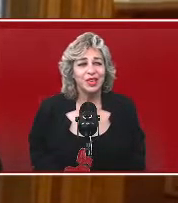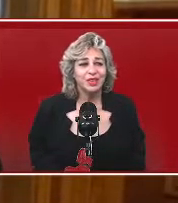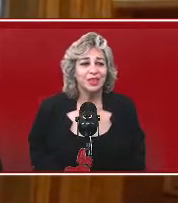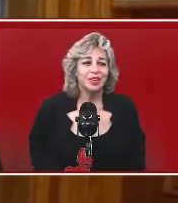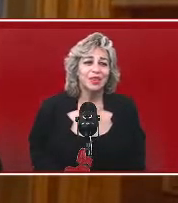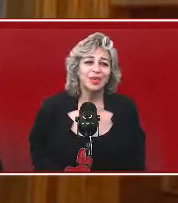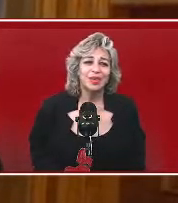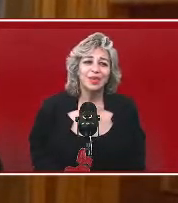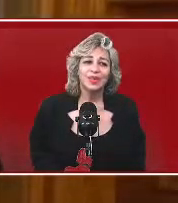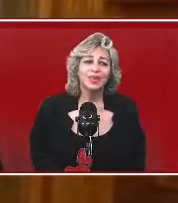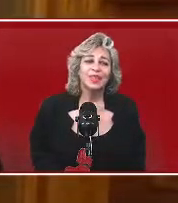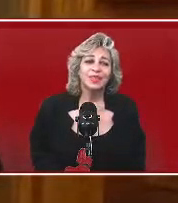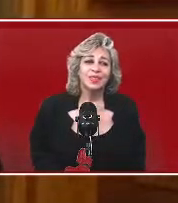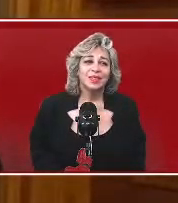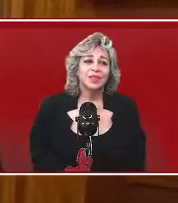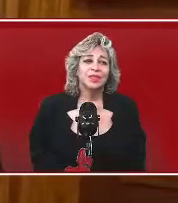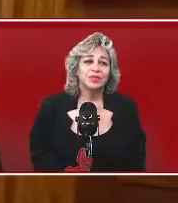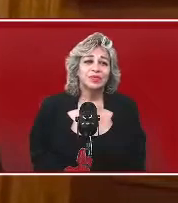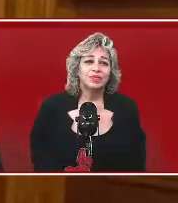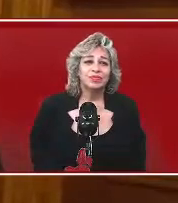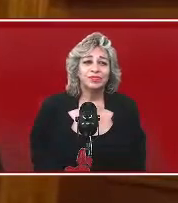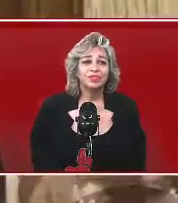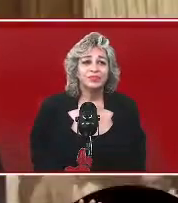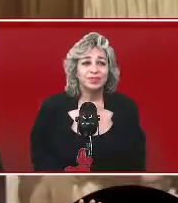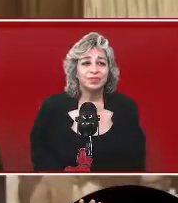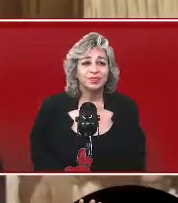brotherhood. Es